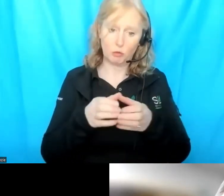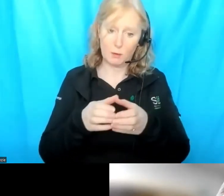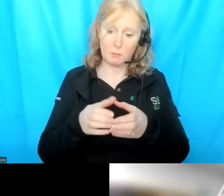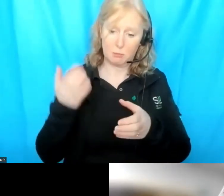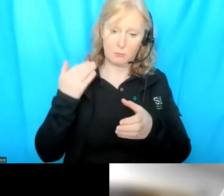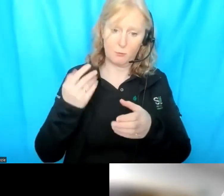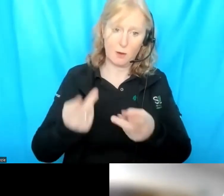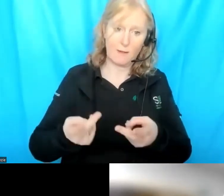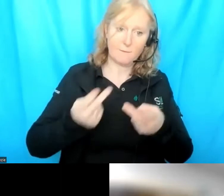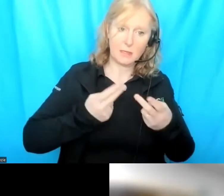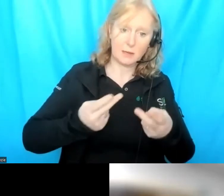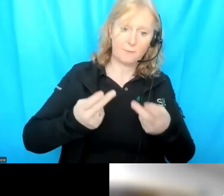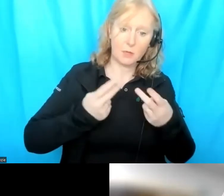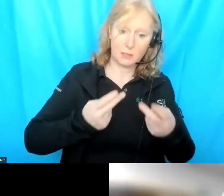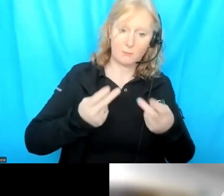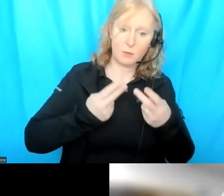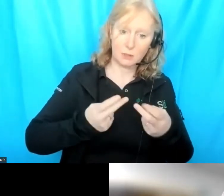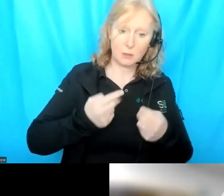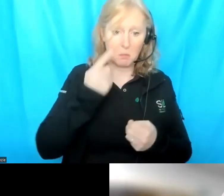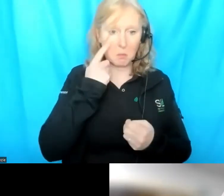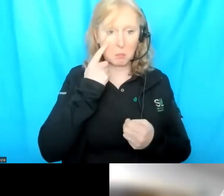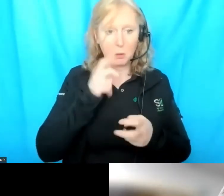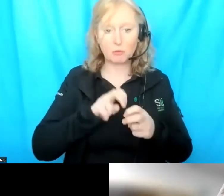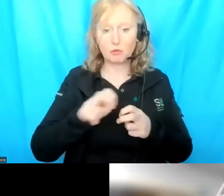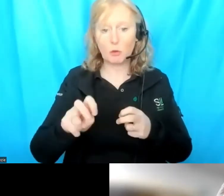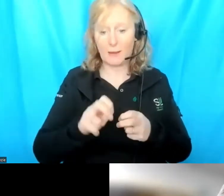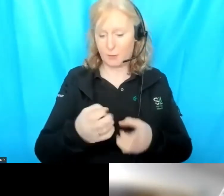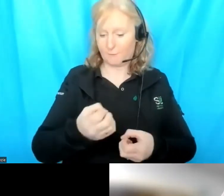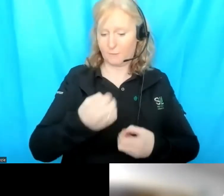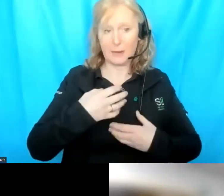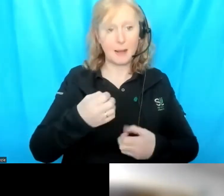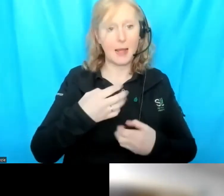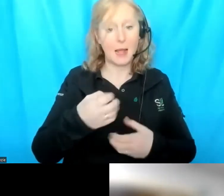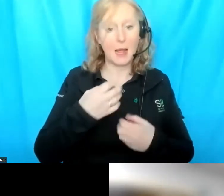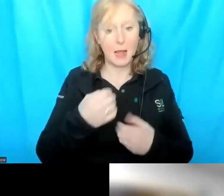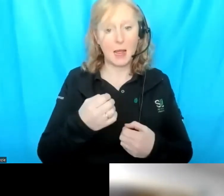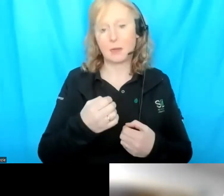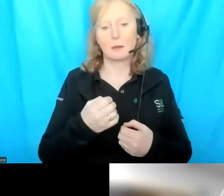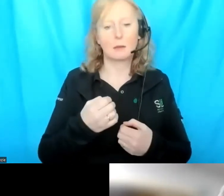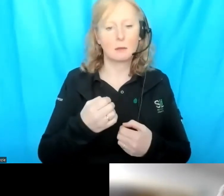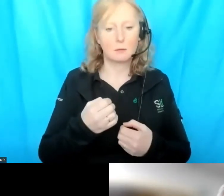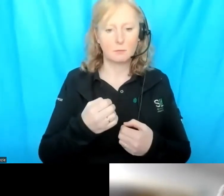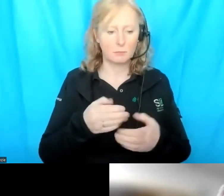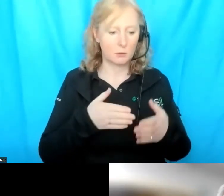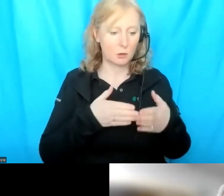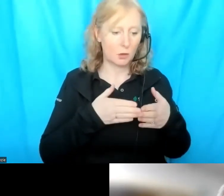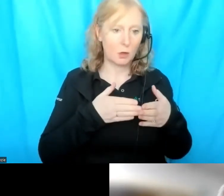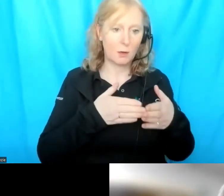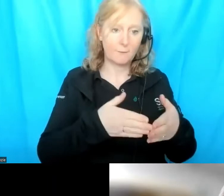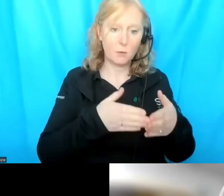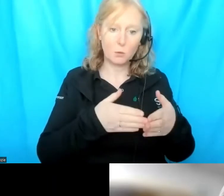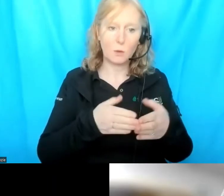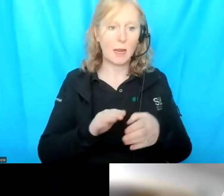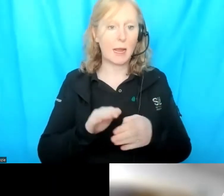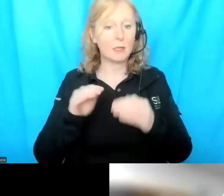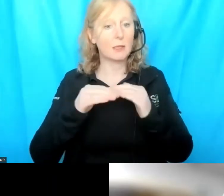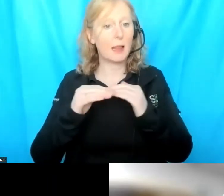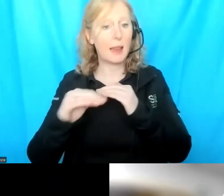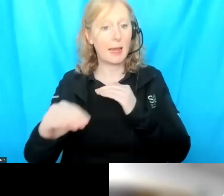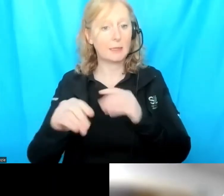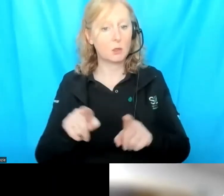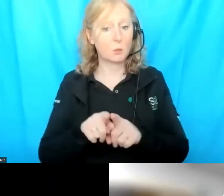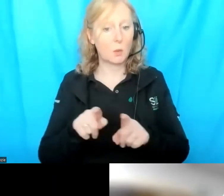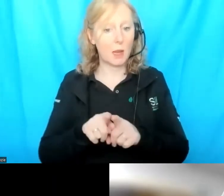us to provide sort of feedback on our facilities, both afloat and ashore actually. And you know we're always open